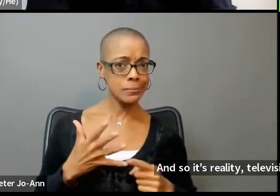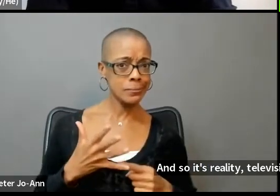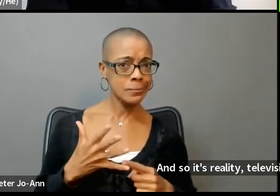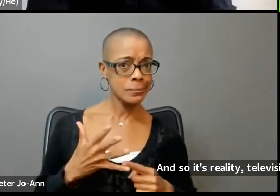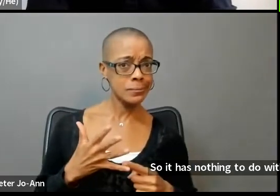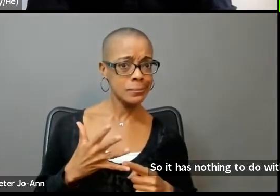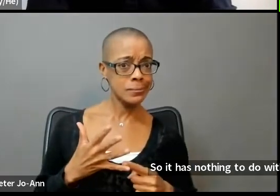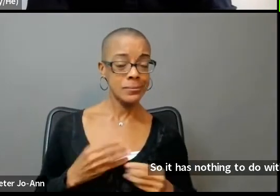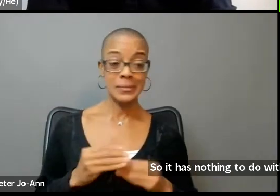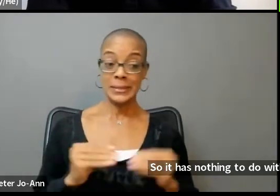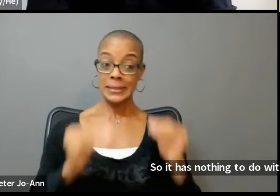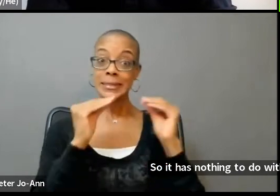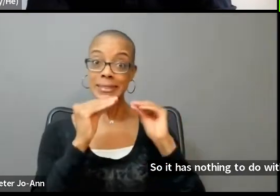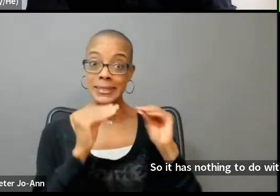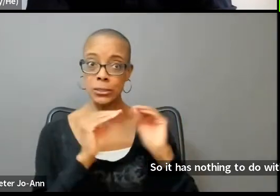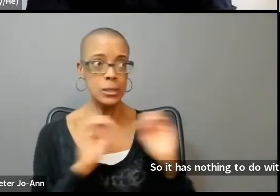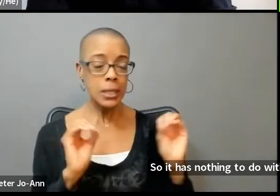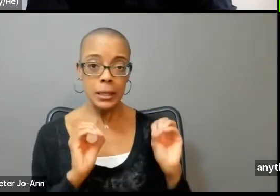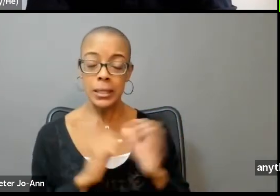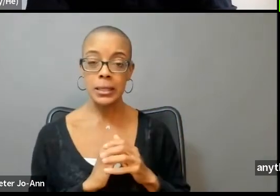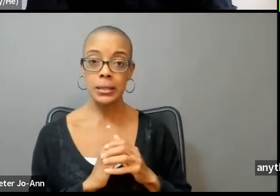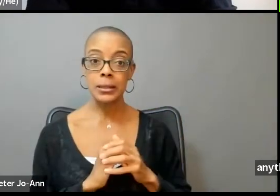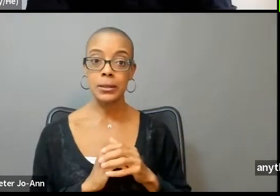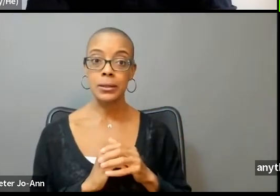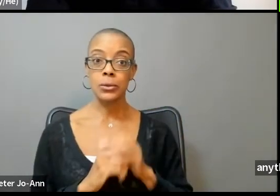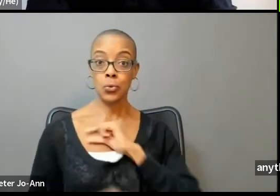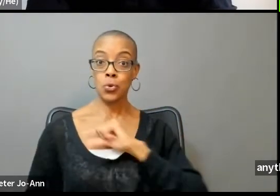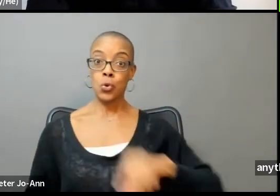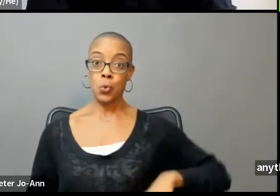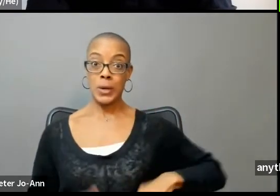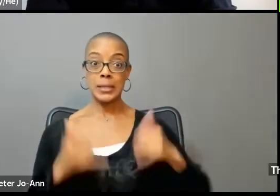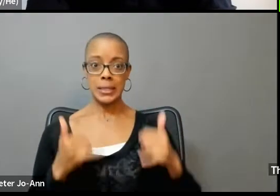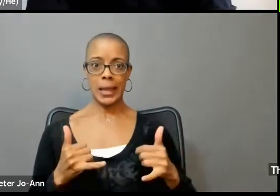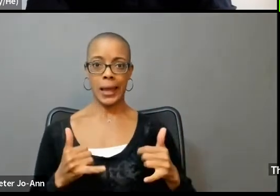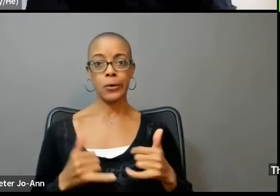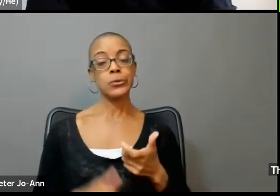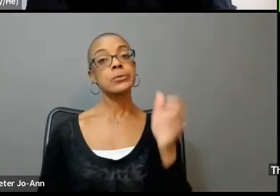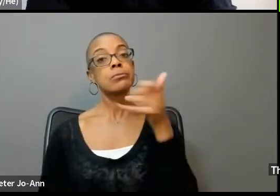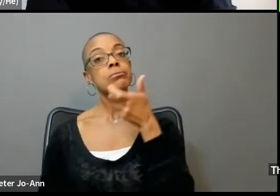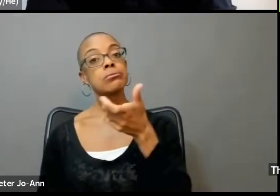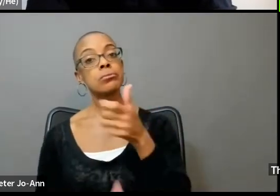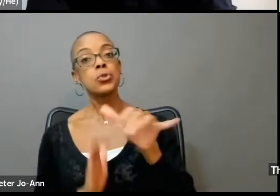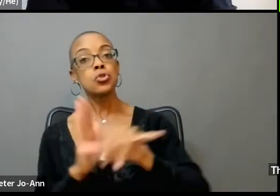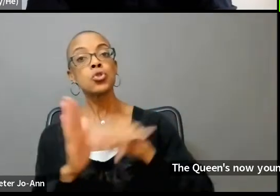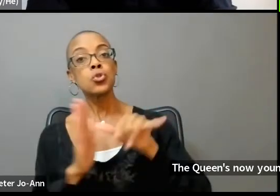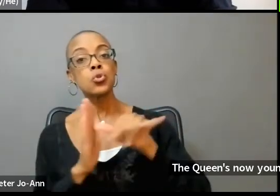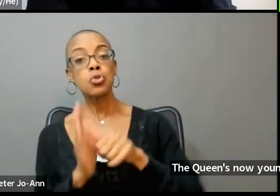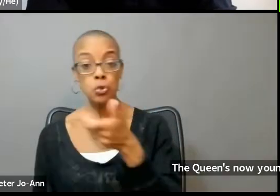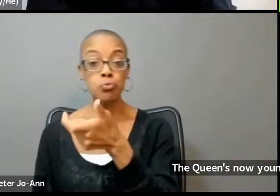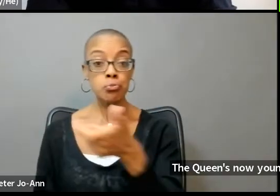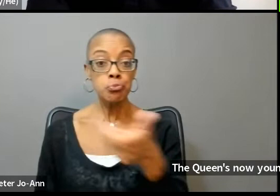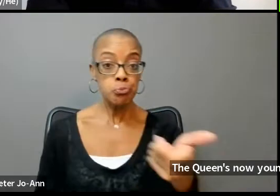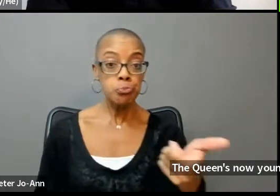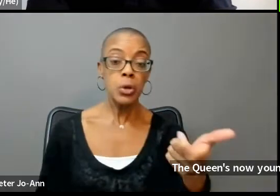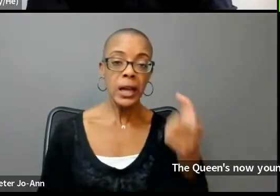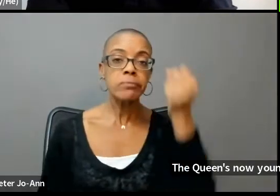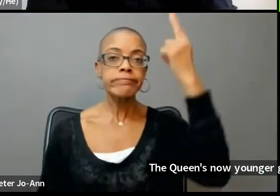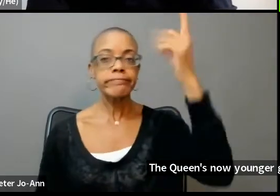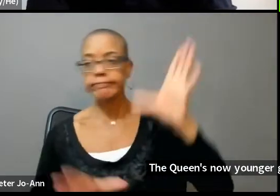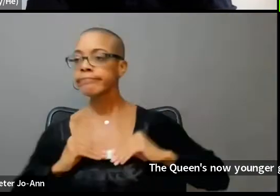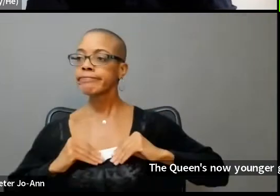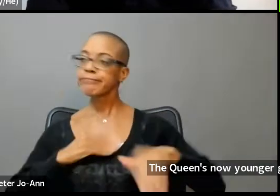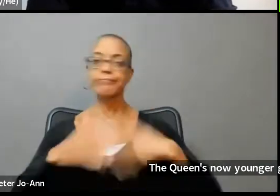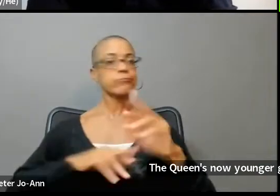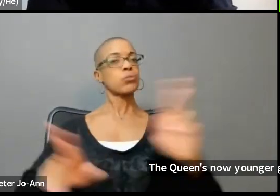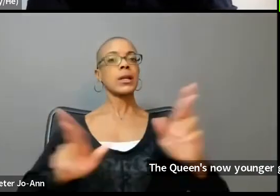The queens now, younger girls, they look at a tutorial on YouTube and they think they got it and they're ready to go. That's not how